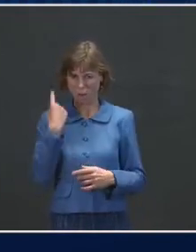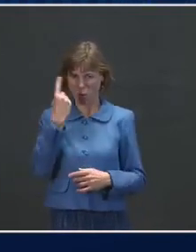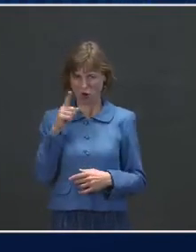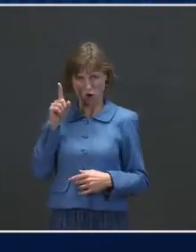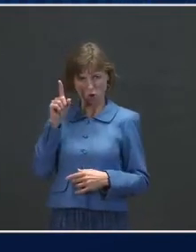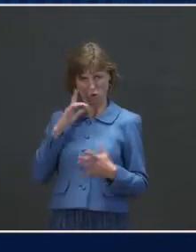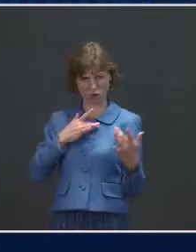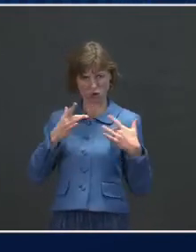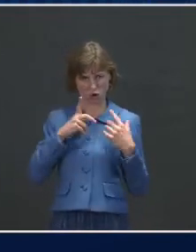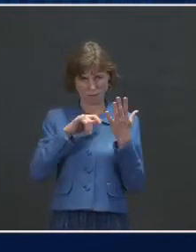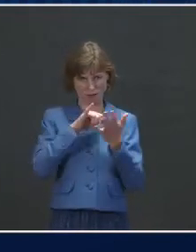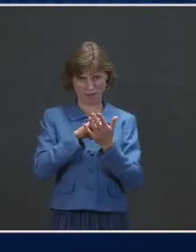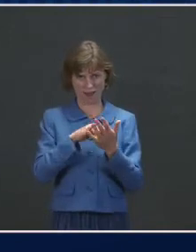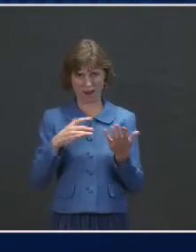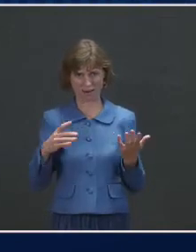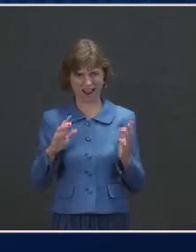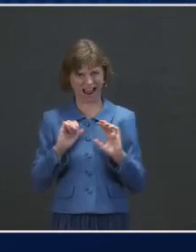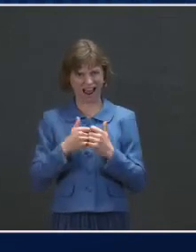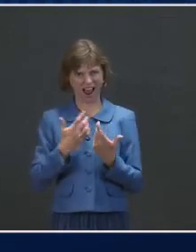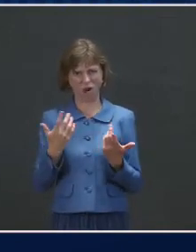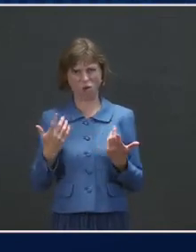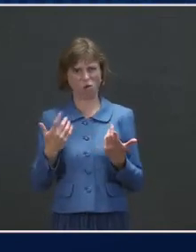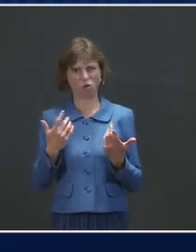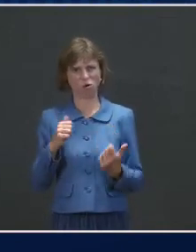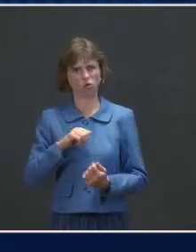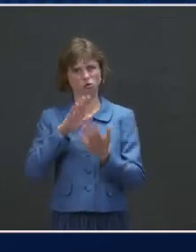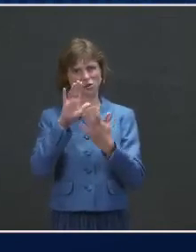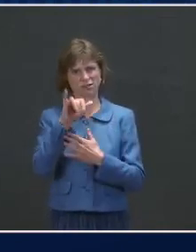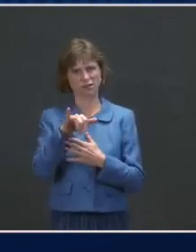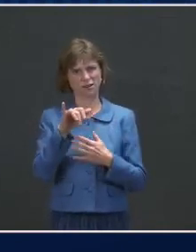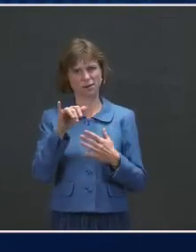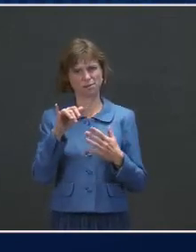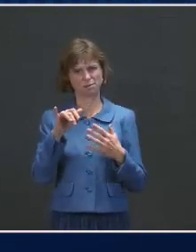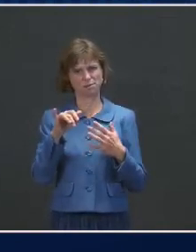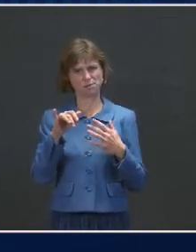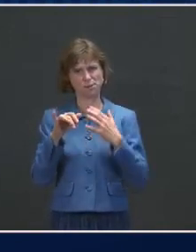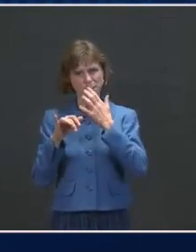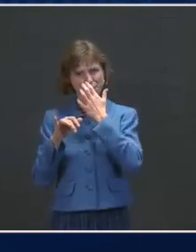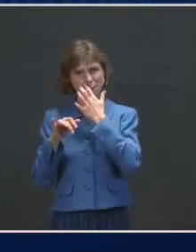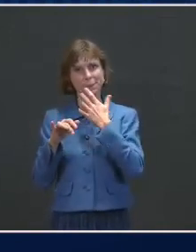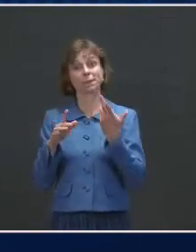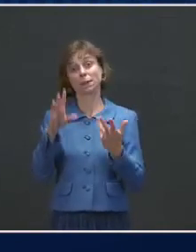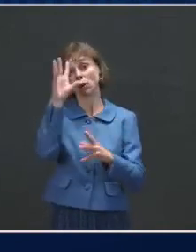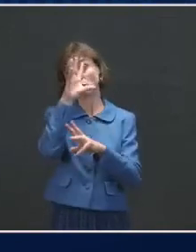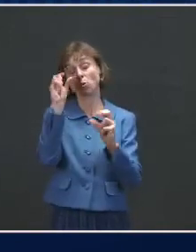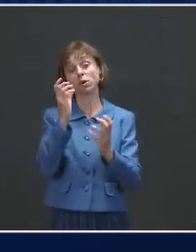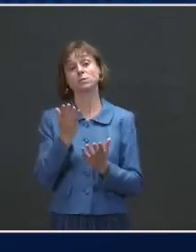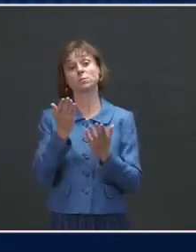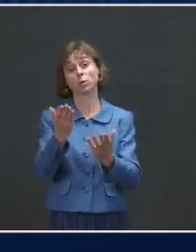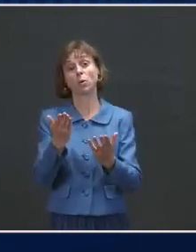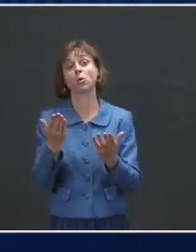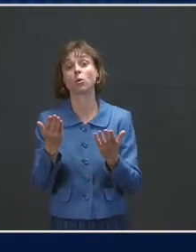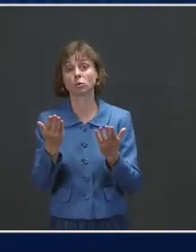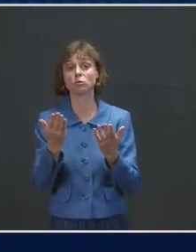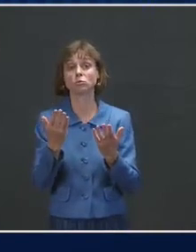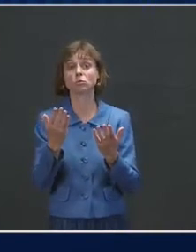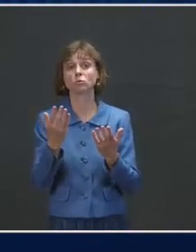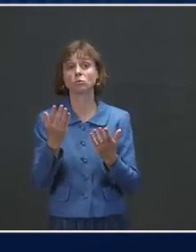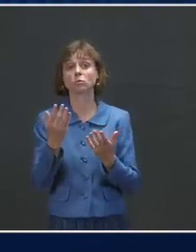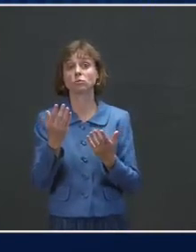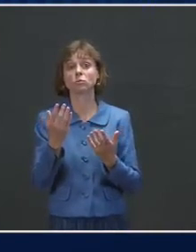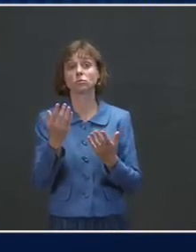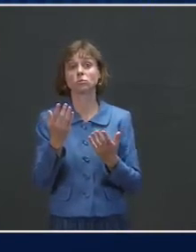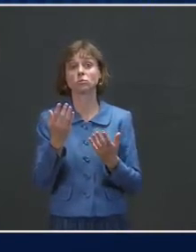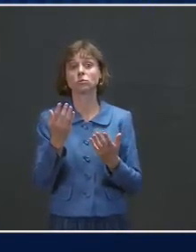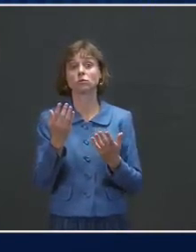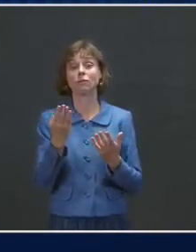about, and how you would address that criticism. Well, the president proposed the $1,400